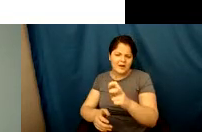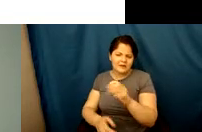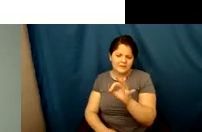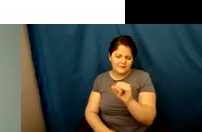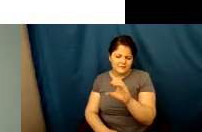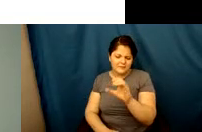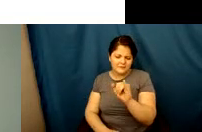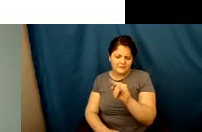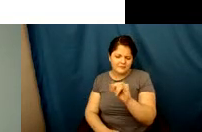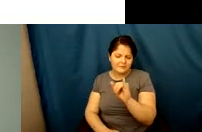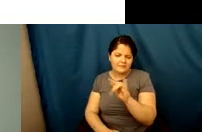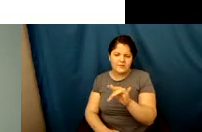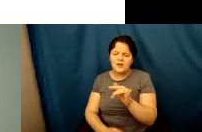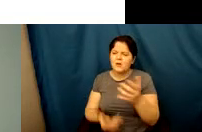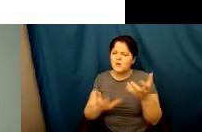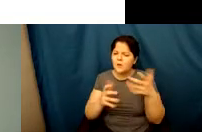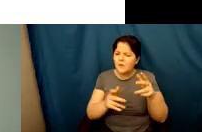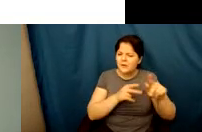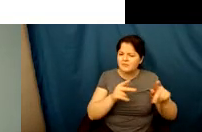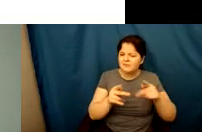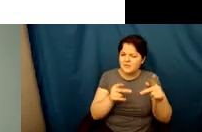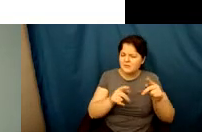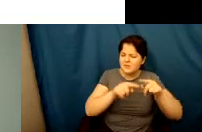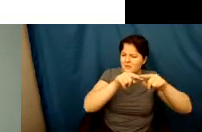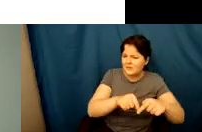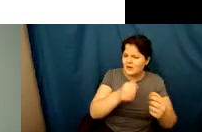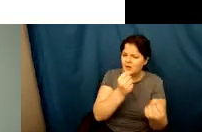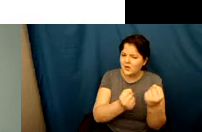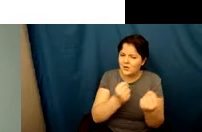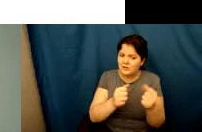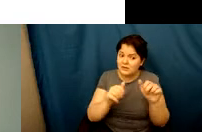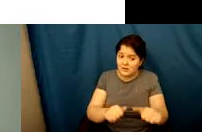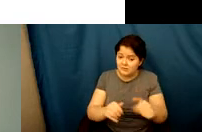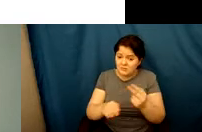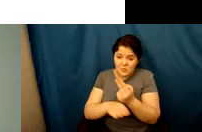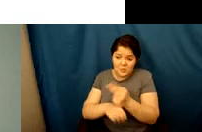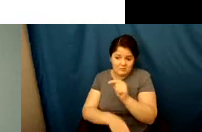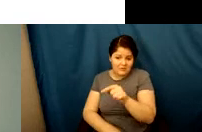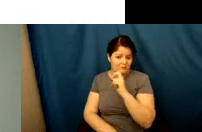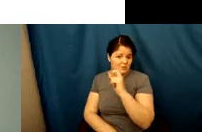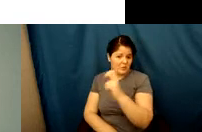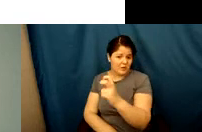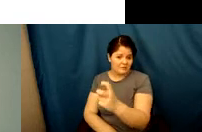don't have to rely on their cars and can get around on transit.